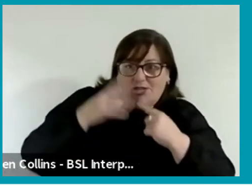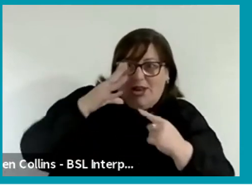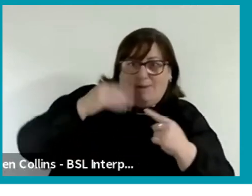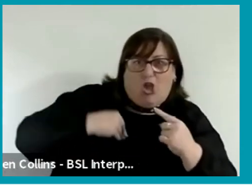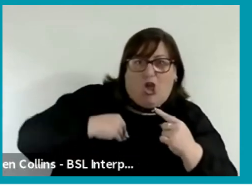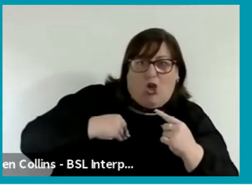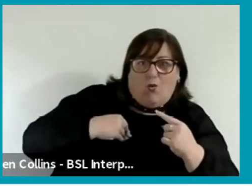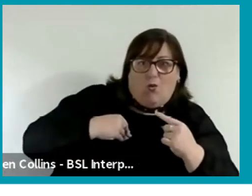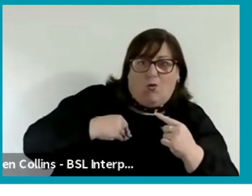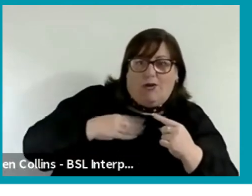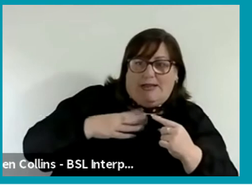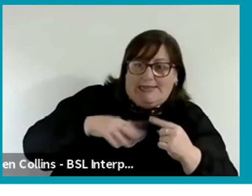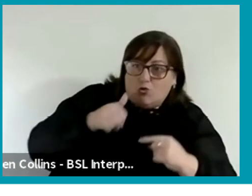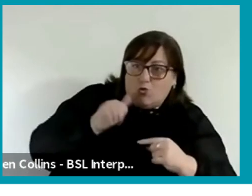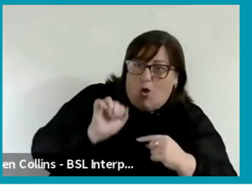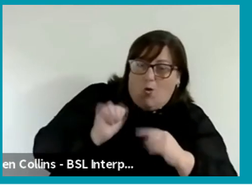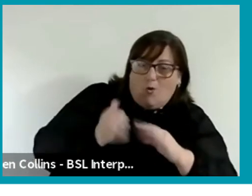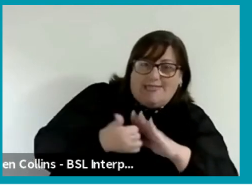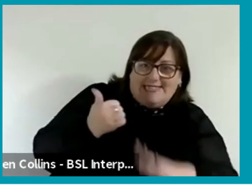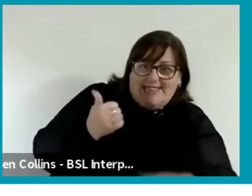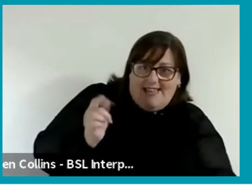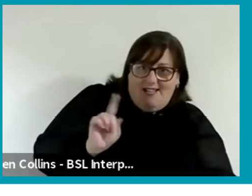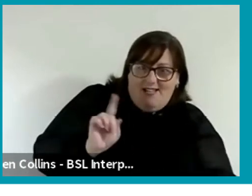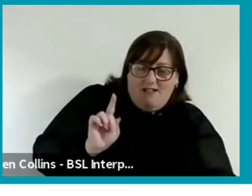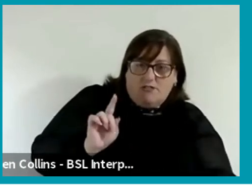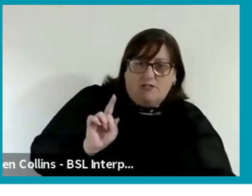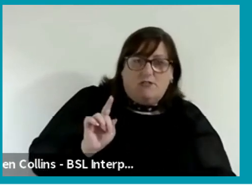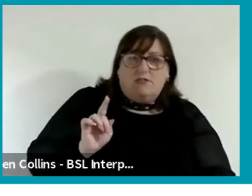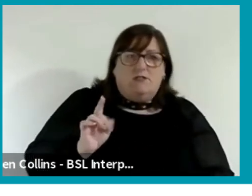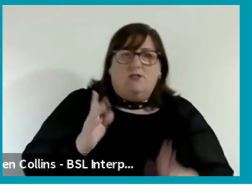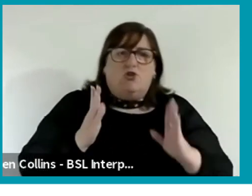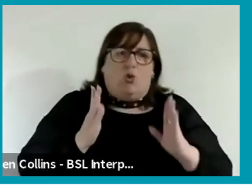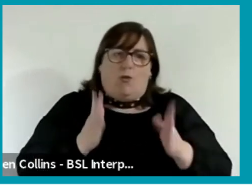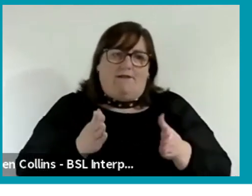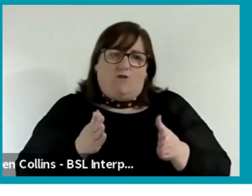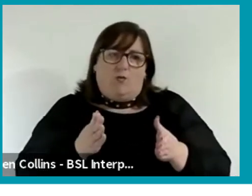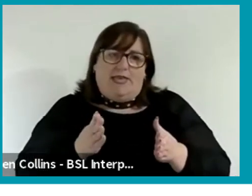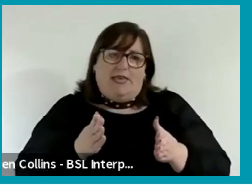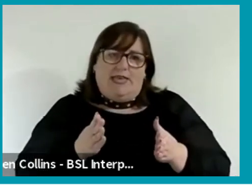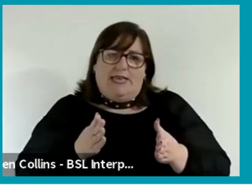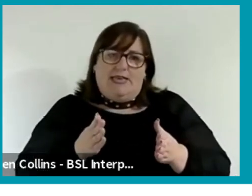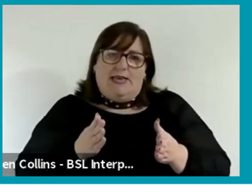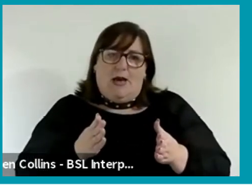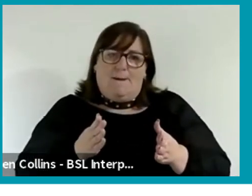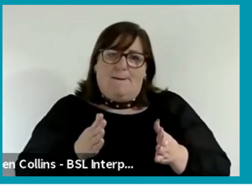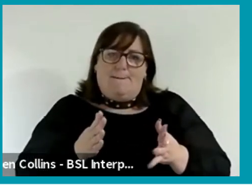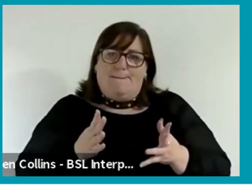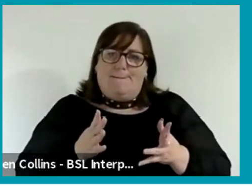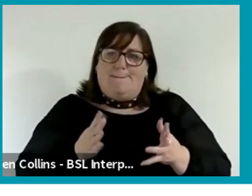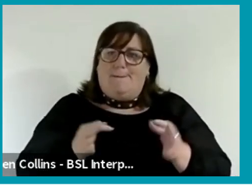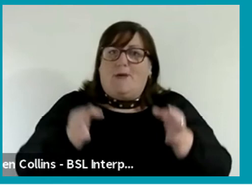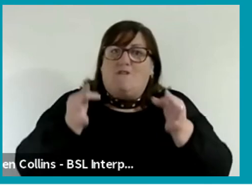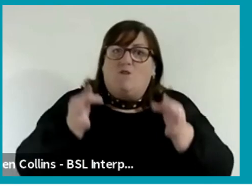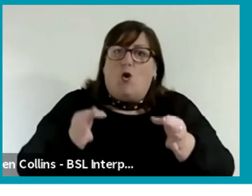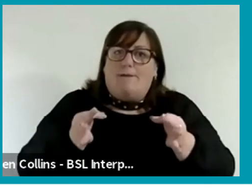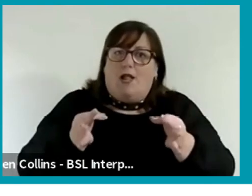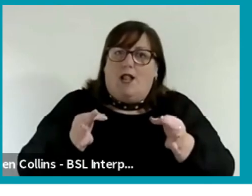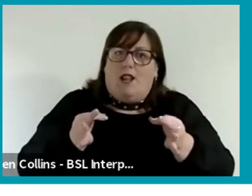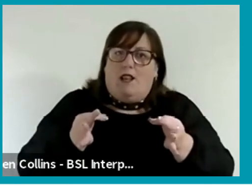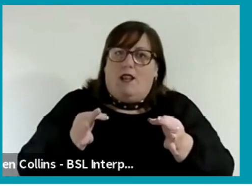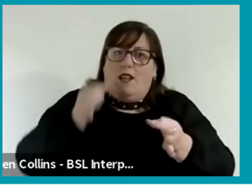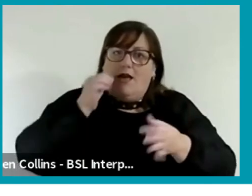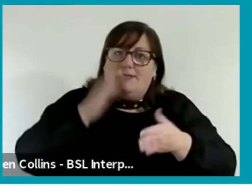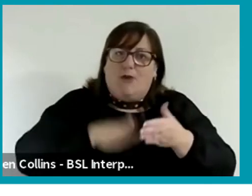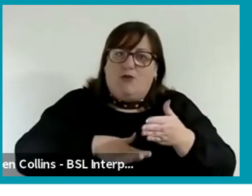somehow about your skills, they don't need to be in, for some of the jobs, a very formal experience. For some of them they